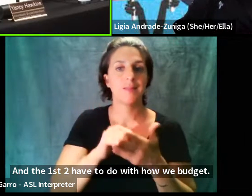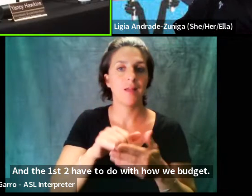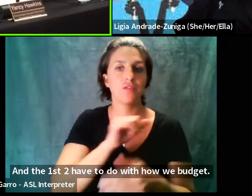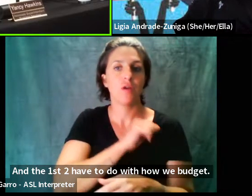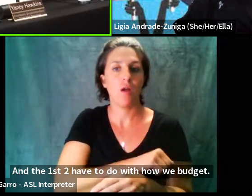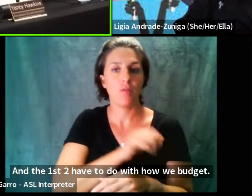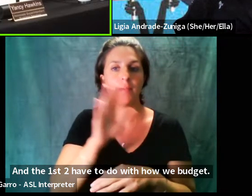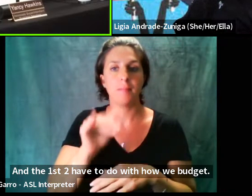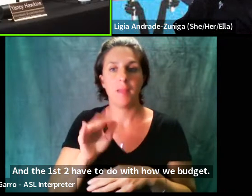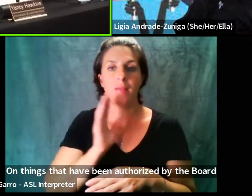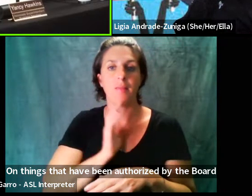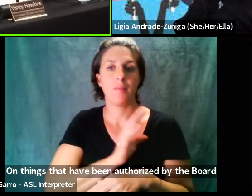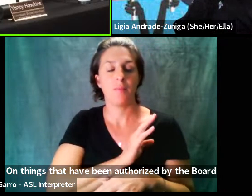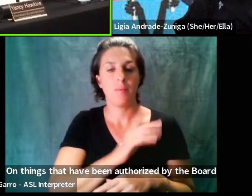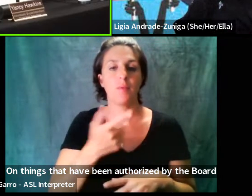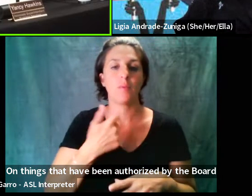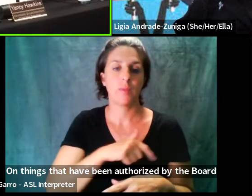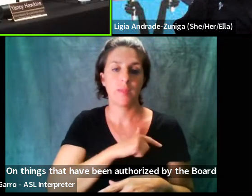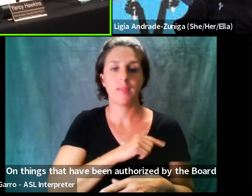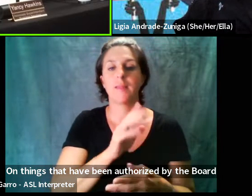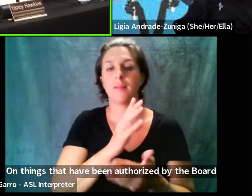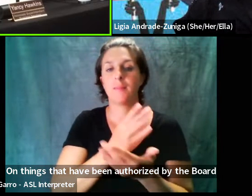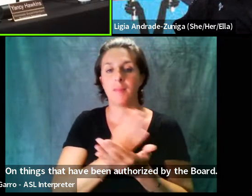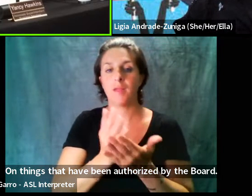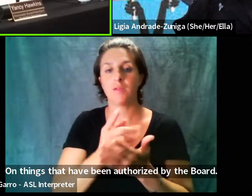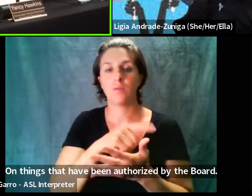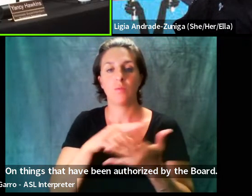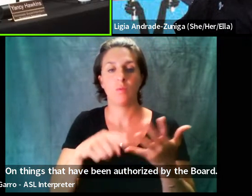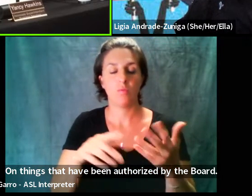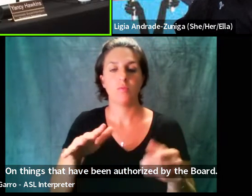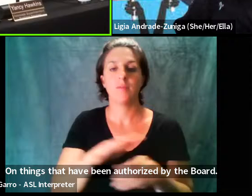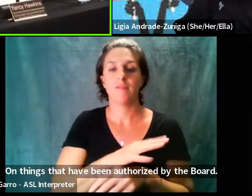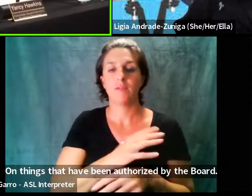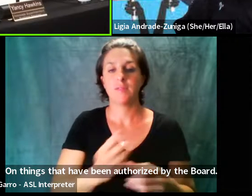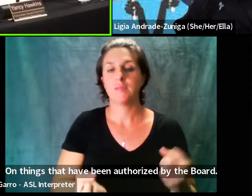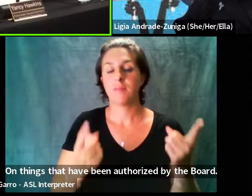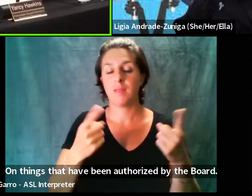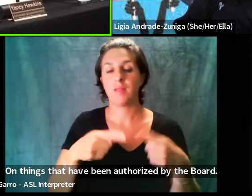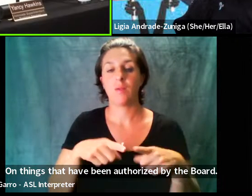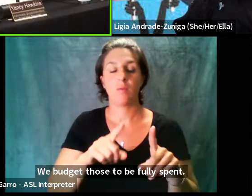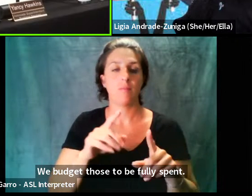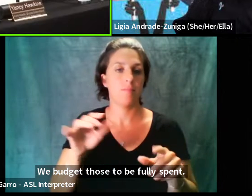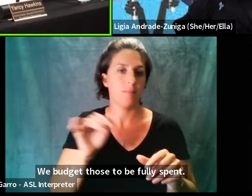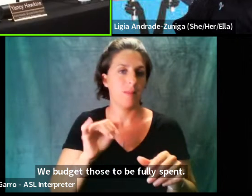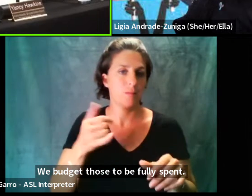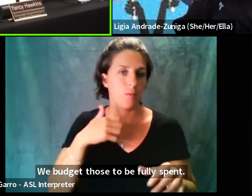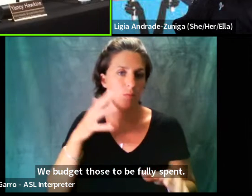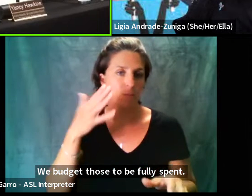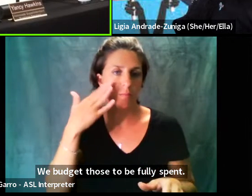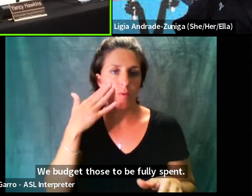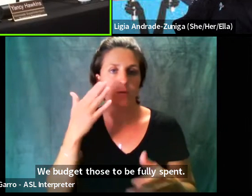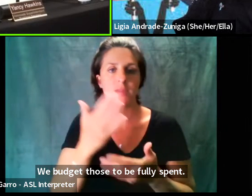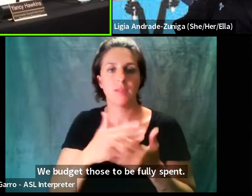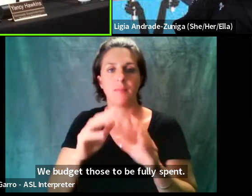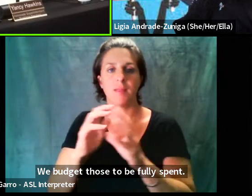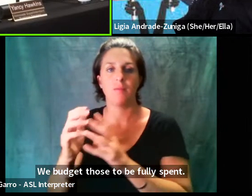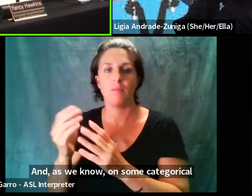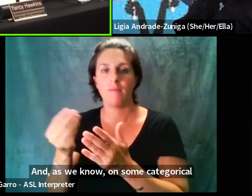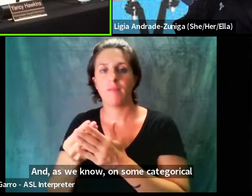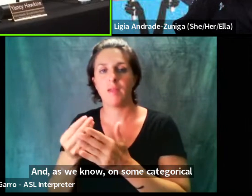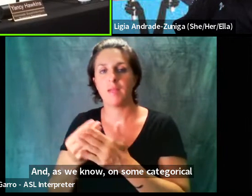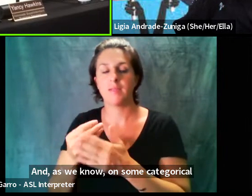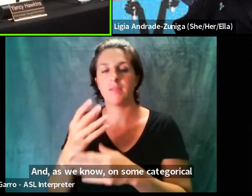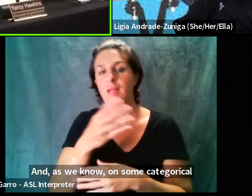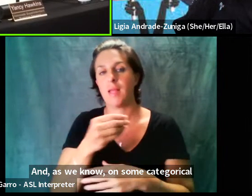the board. We budget those to be fully spent. And as we know, on some categorical funds and at